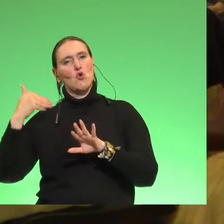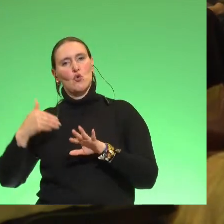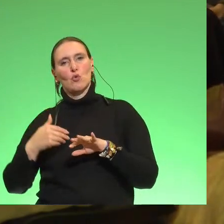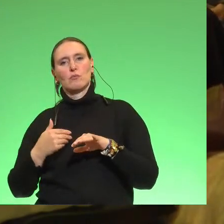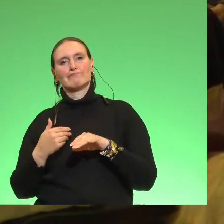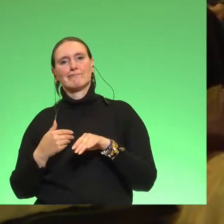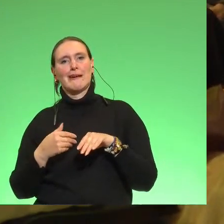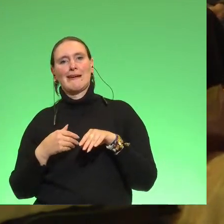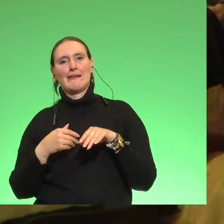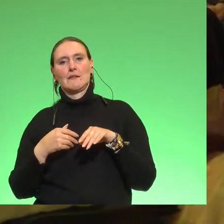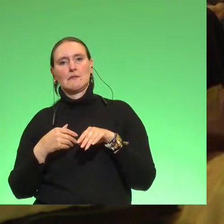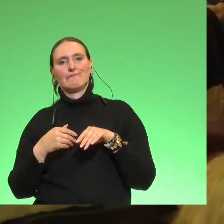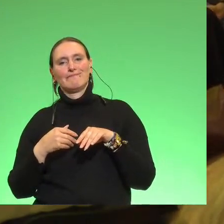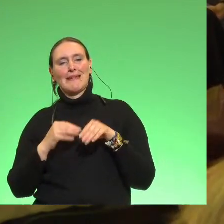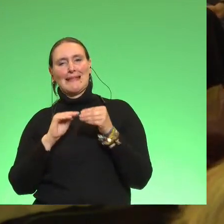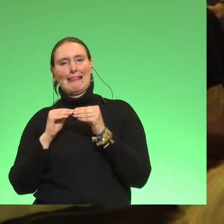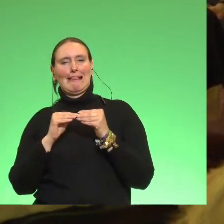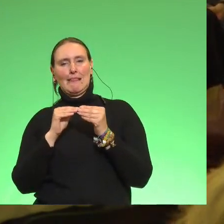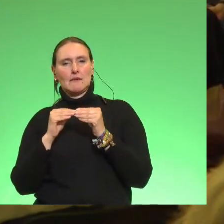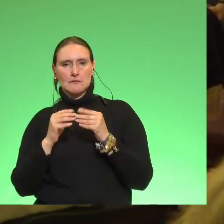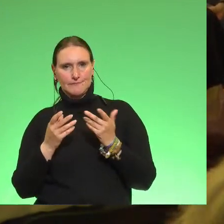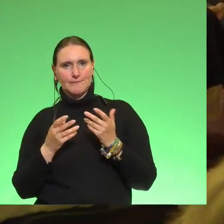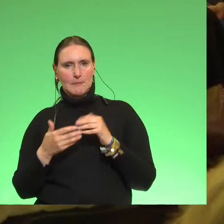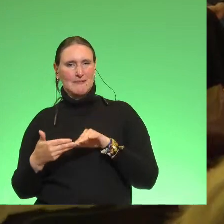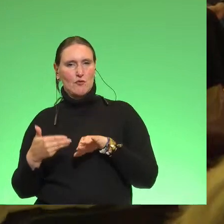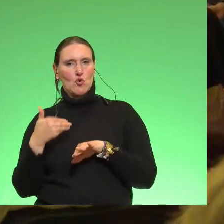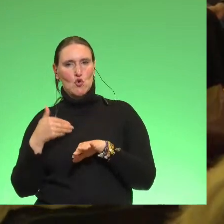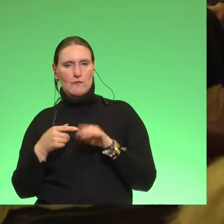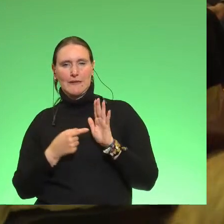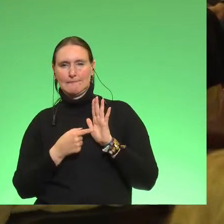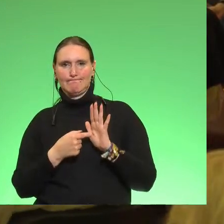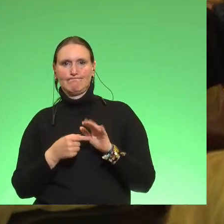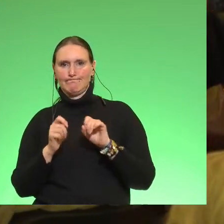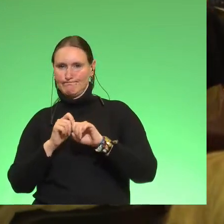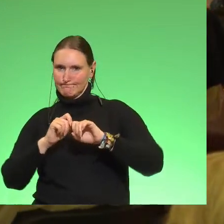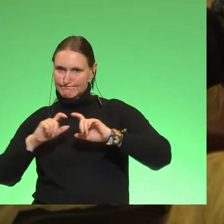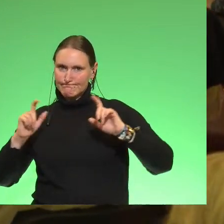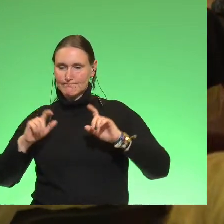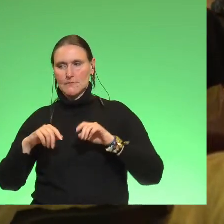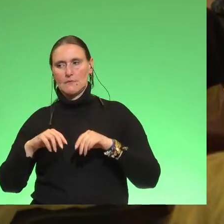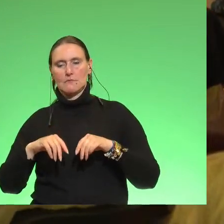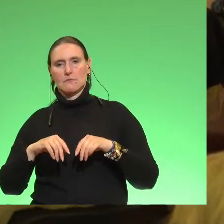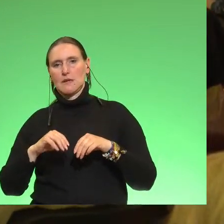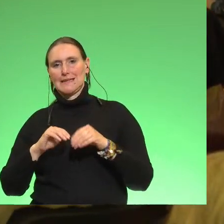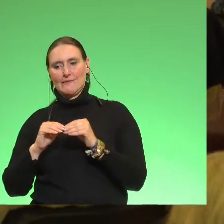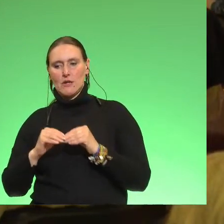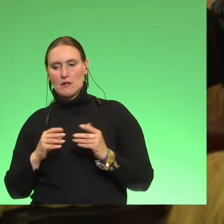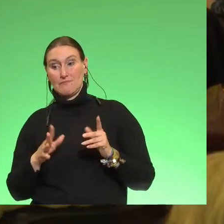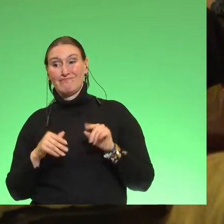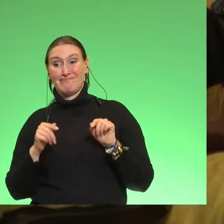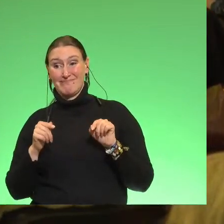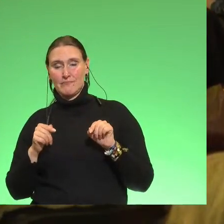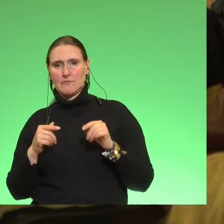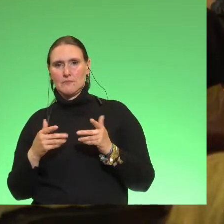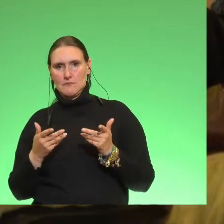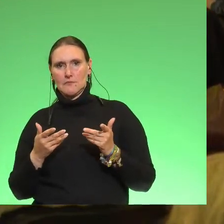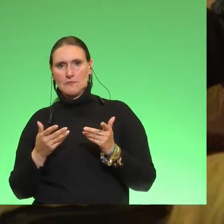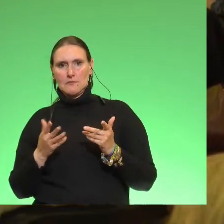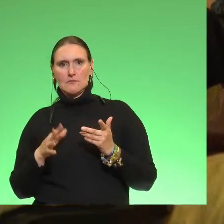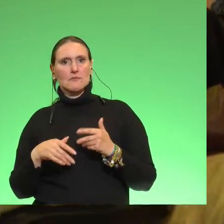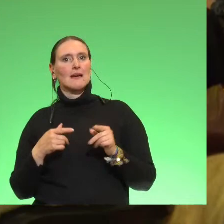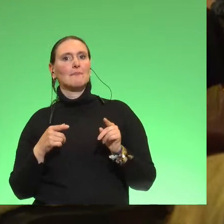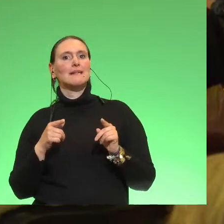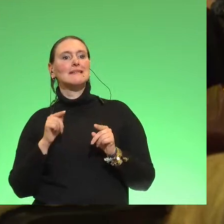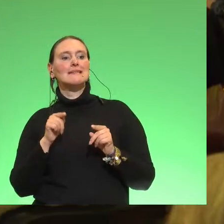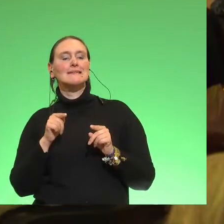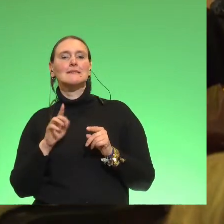Because that's what I think the attacks, that was the reason, that there